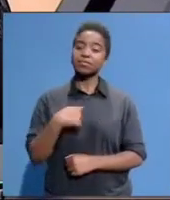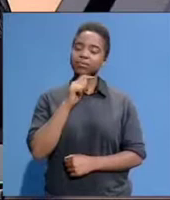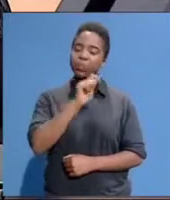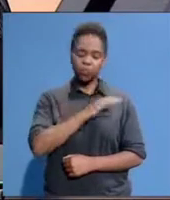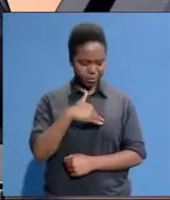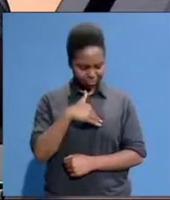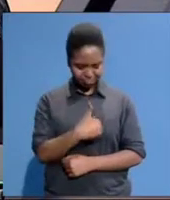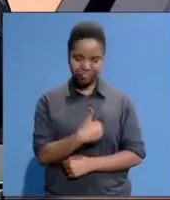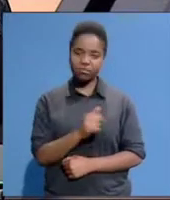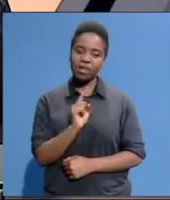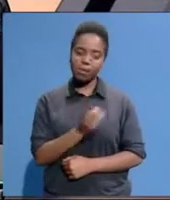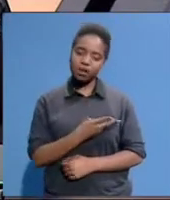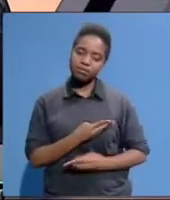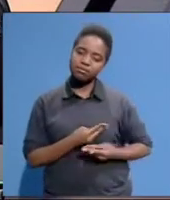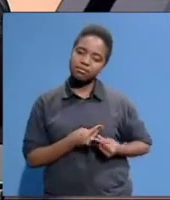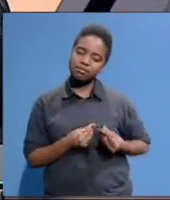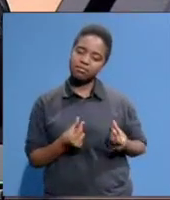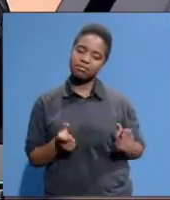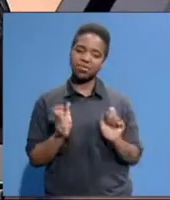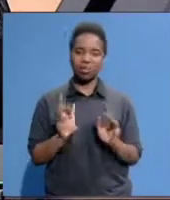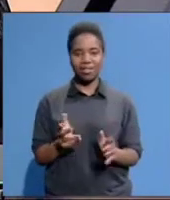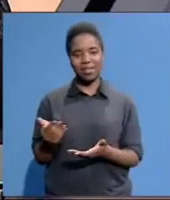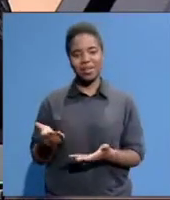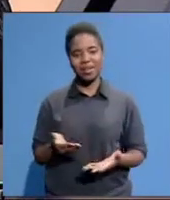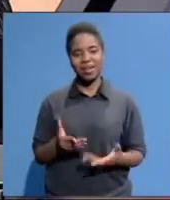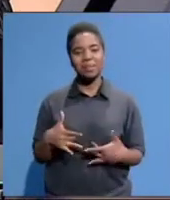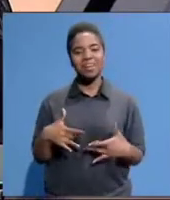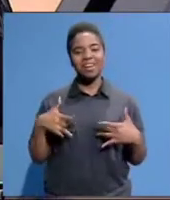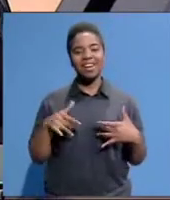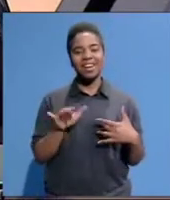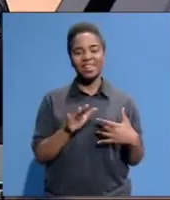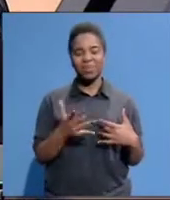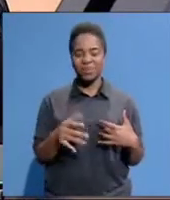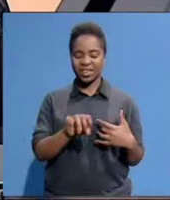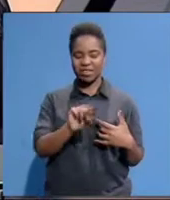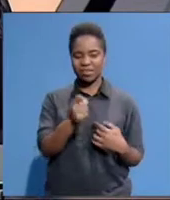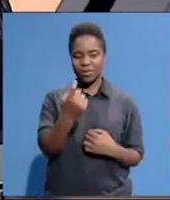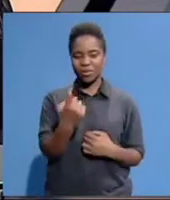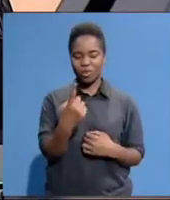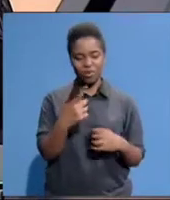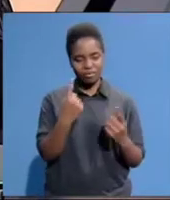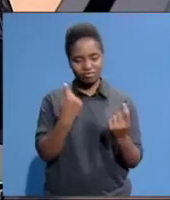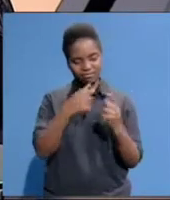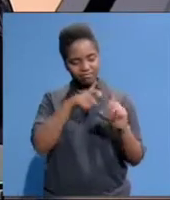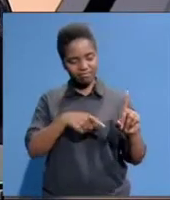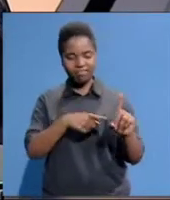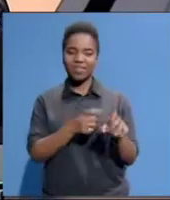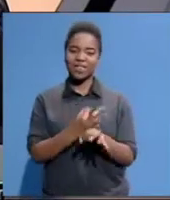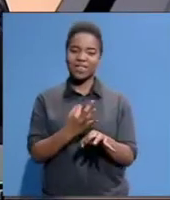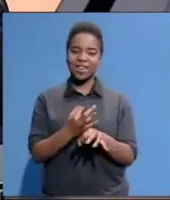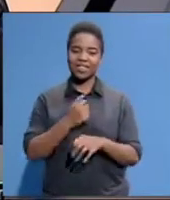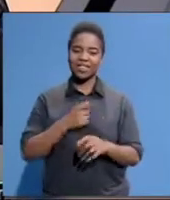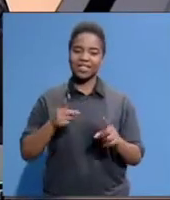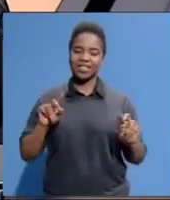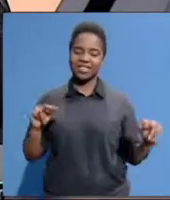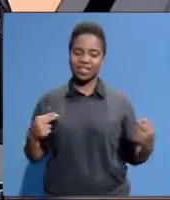kodwa kuzawude kulunge. Welcome to our live celebration of the life and times of Utata, father of our nation, Utata